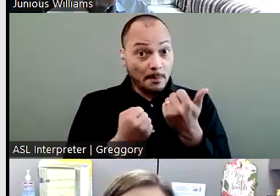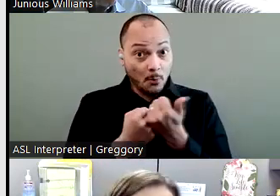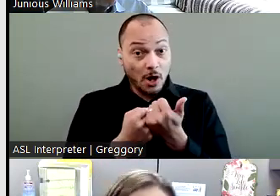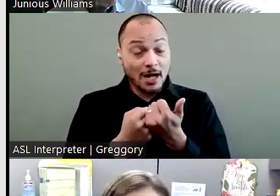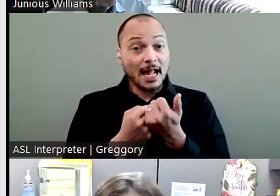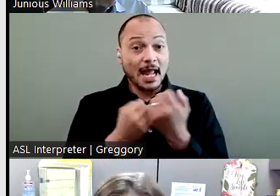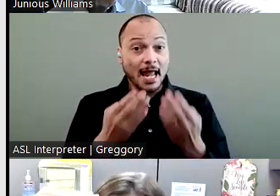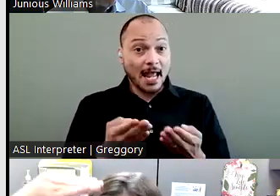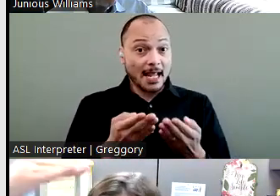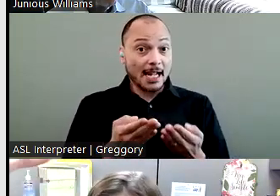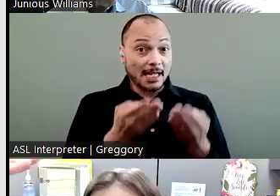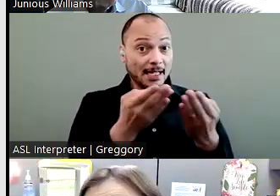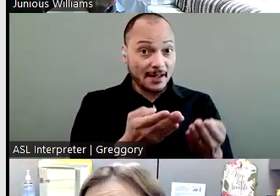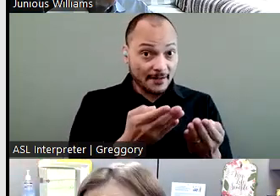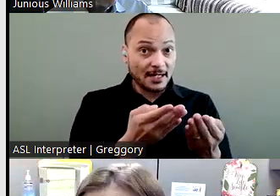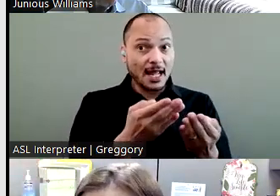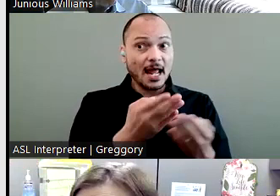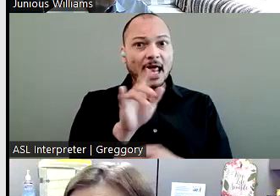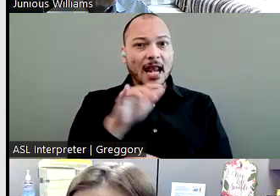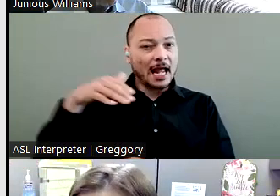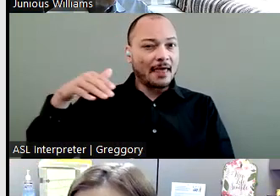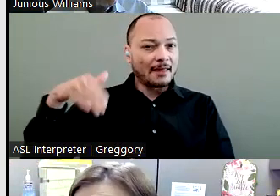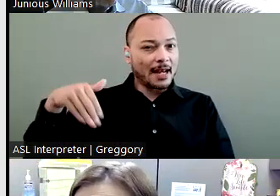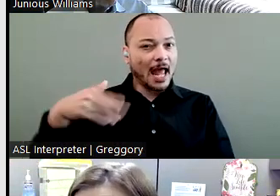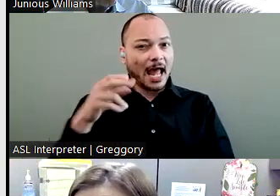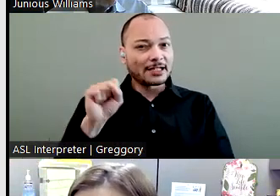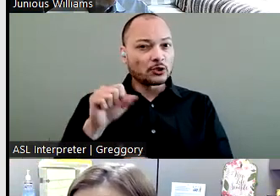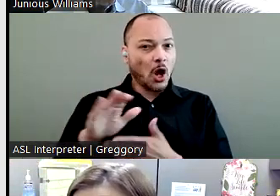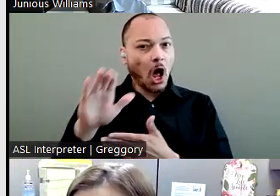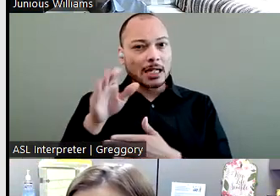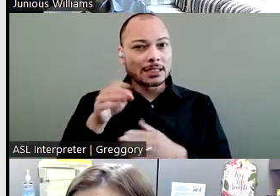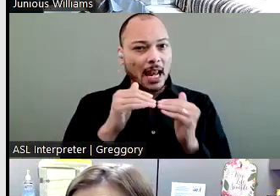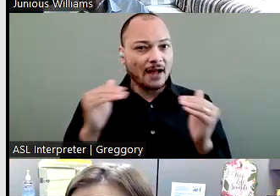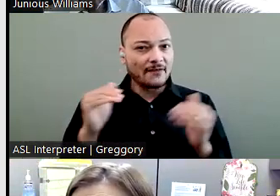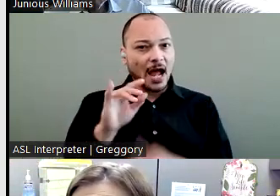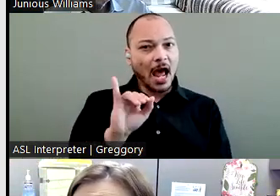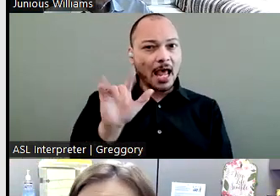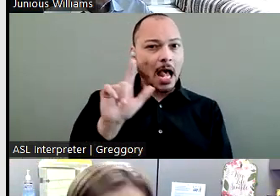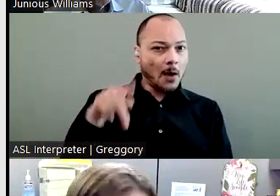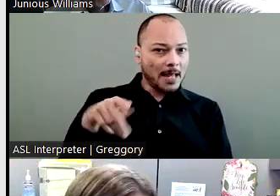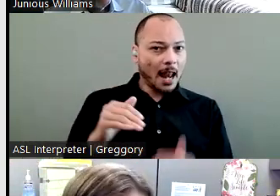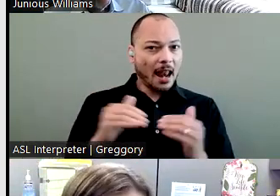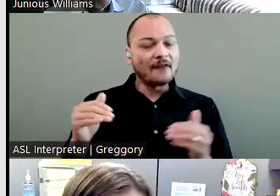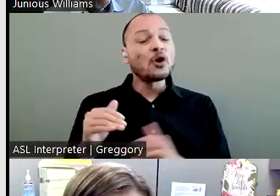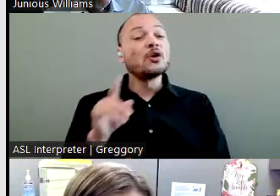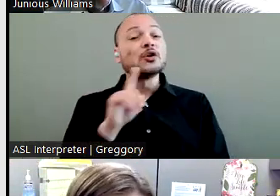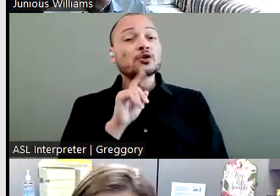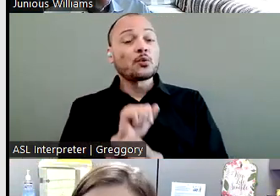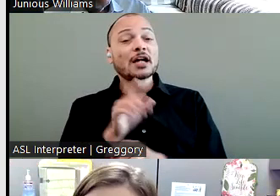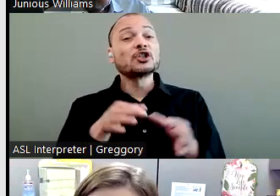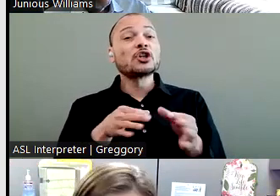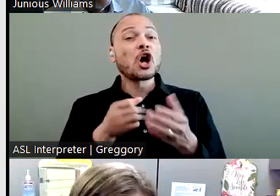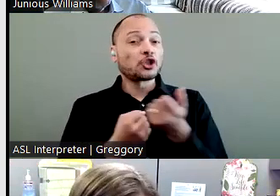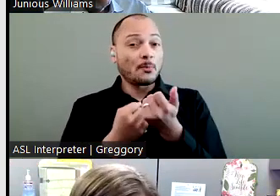at the late high school, college level, kind of on that ILP level, is a support that would